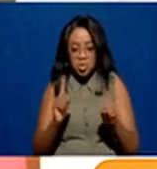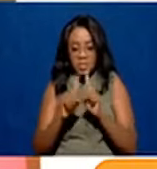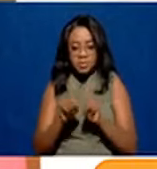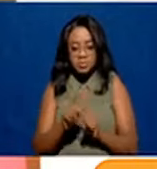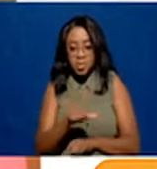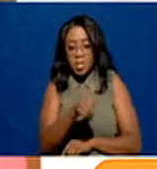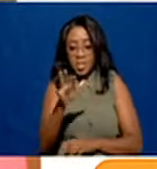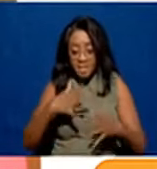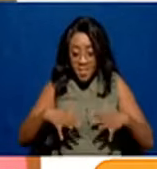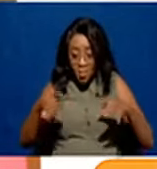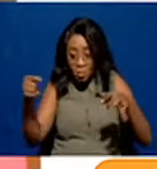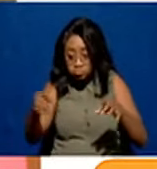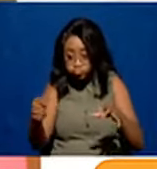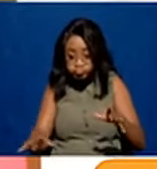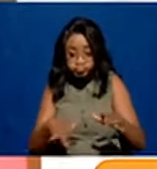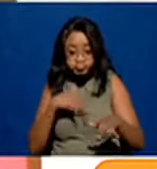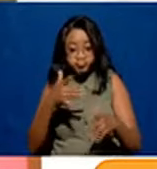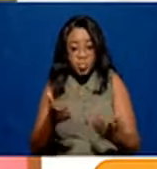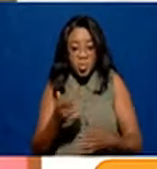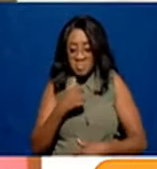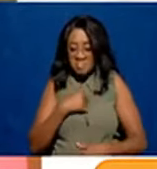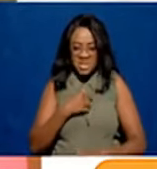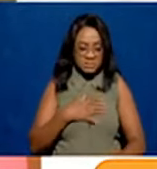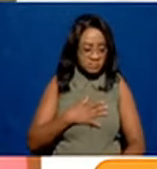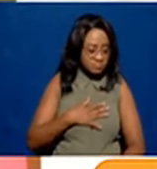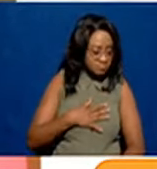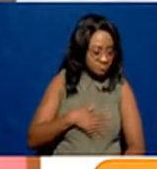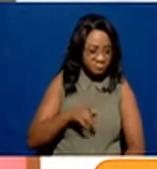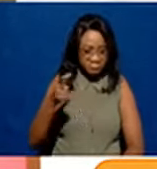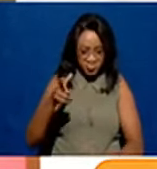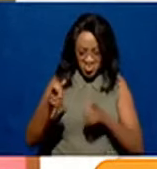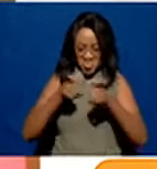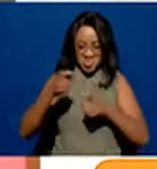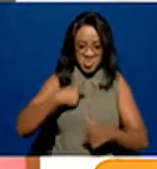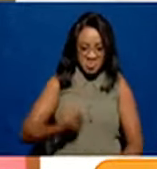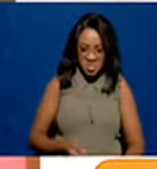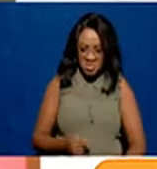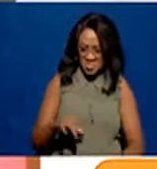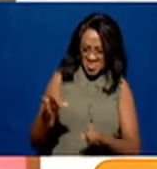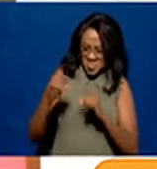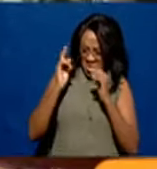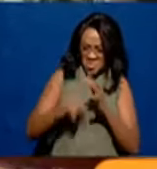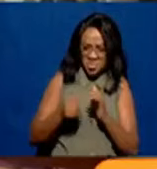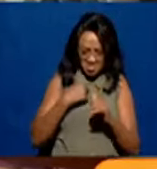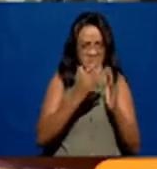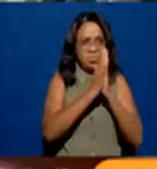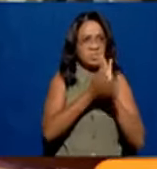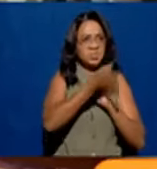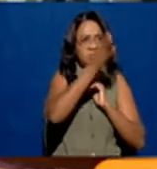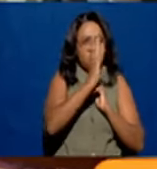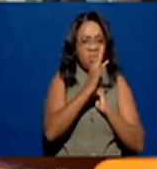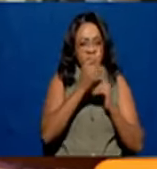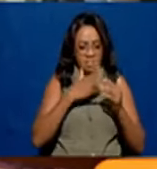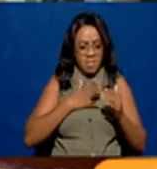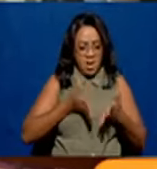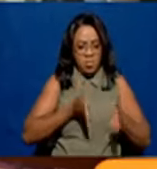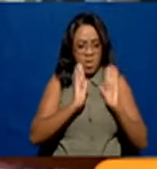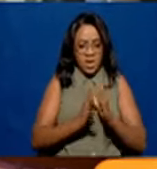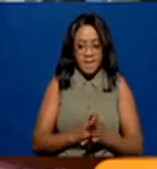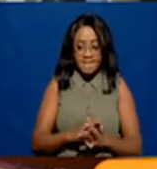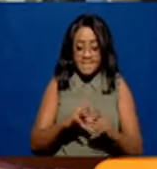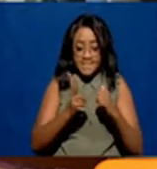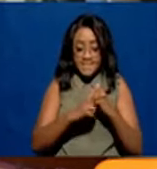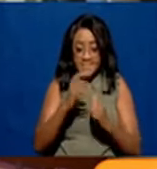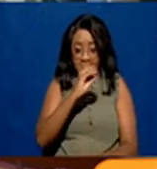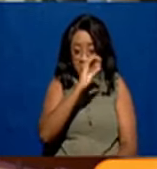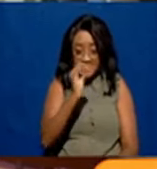of I do not want to be controlled. I do not want to be told how to worship my God. Presently, 70%